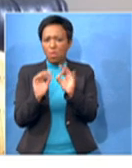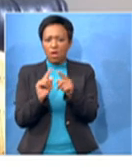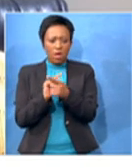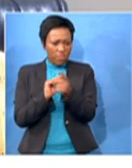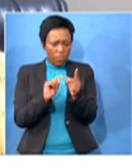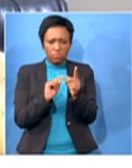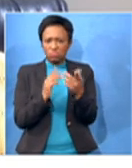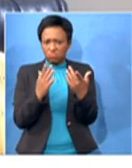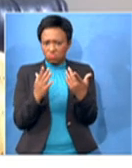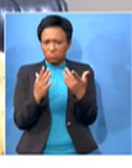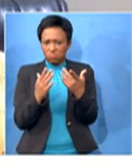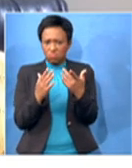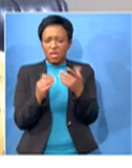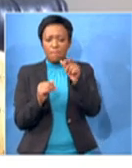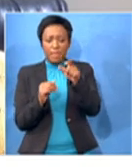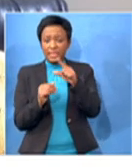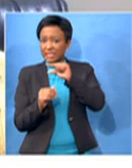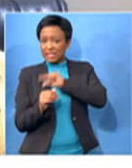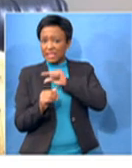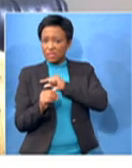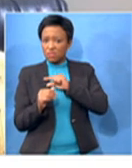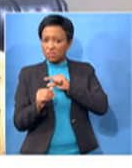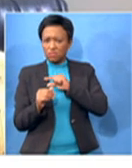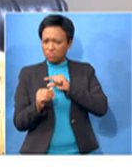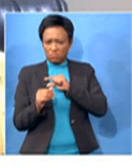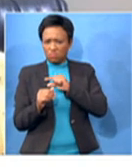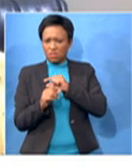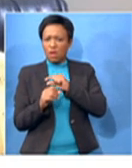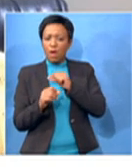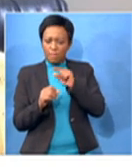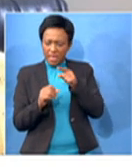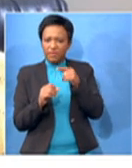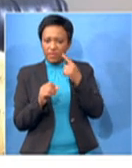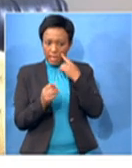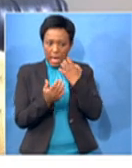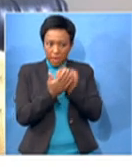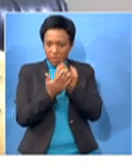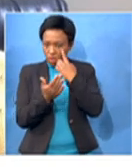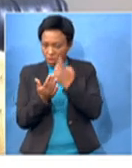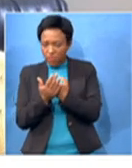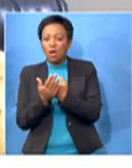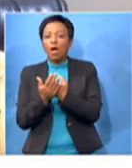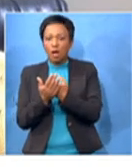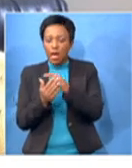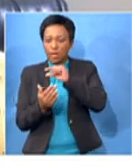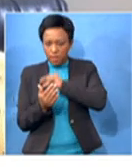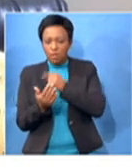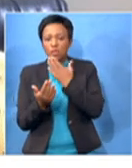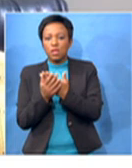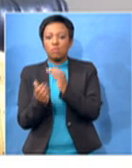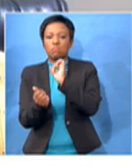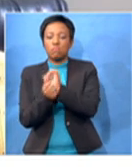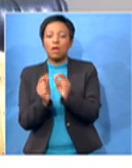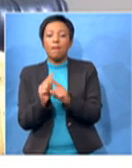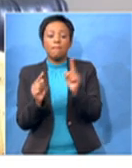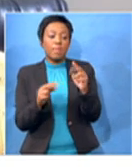is assumed innocent until proven guilty. But then, of course, then there comes the issue of rape. I mean, rape is just rape. Whether there is